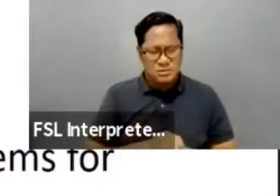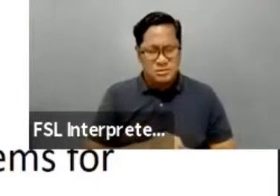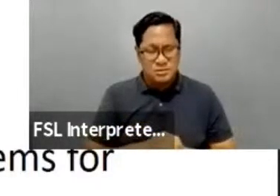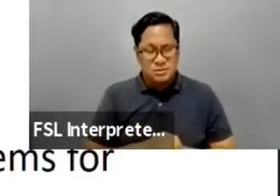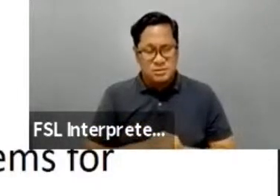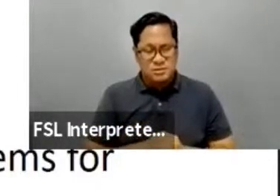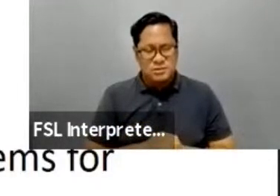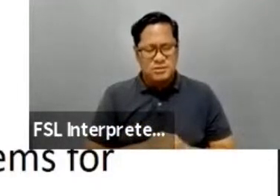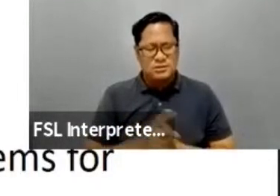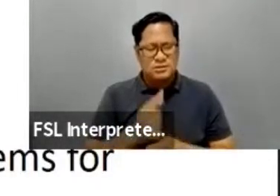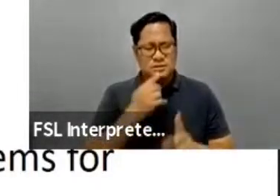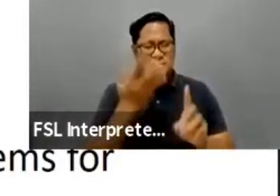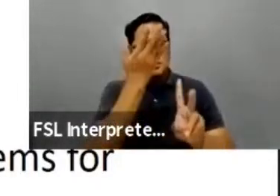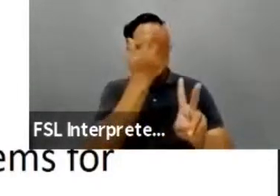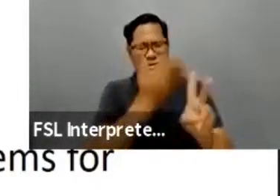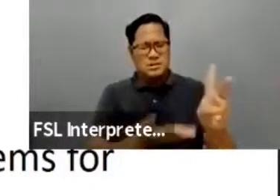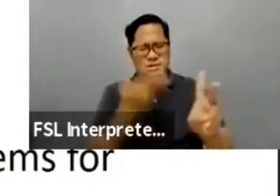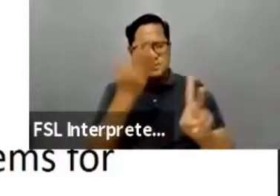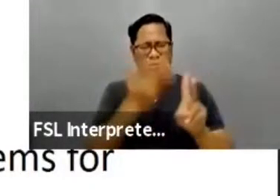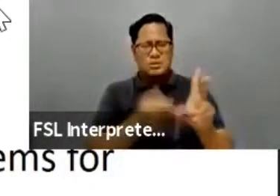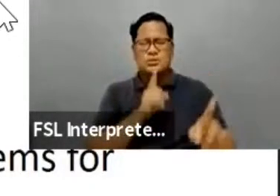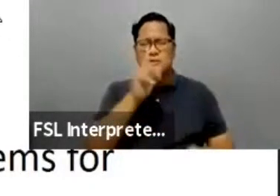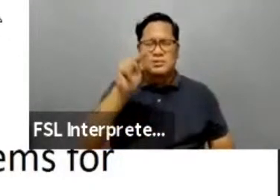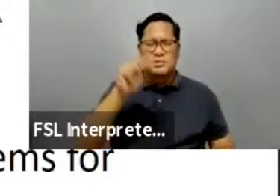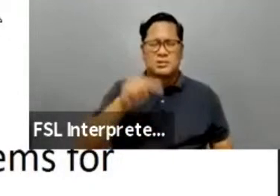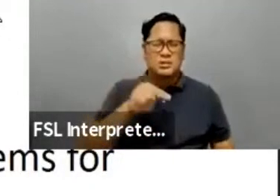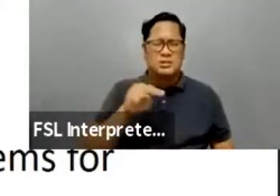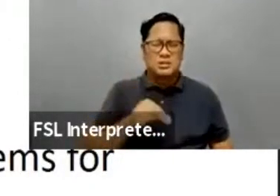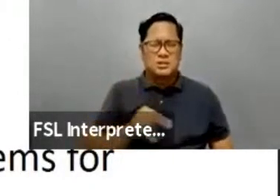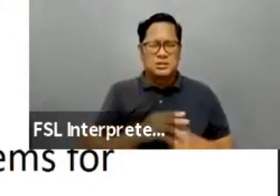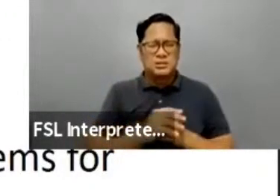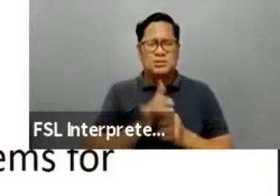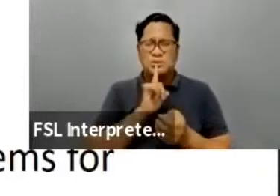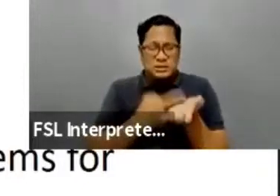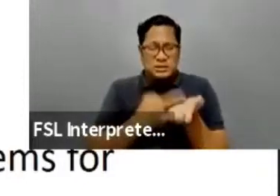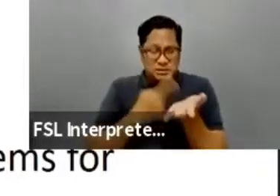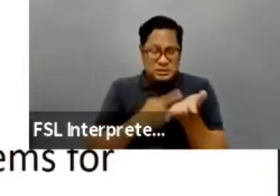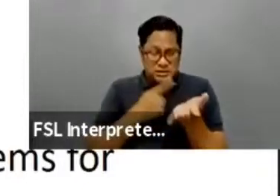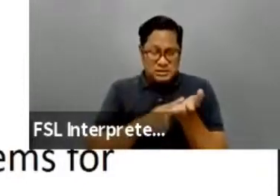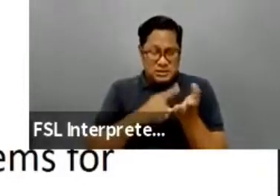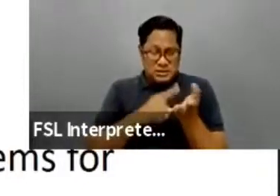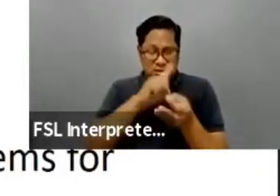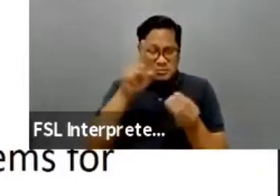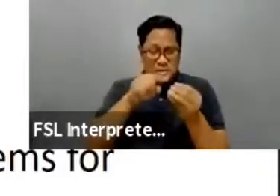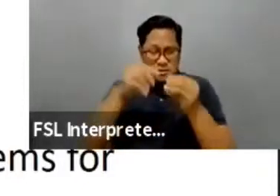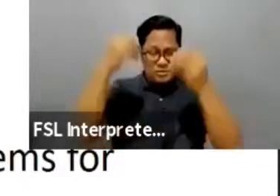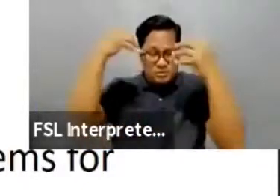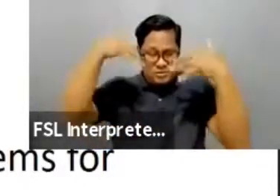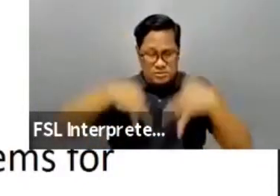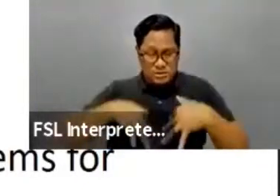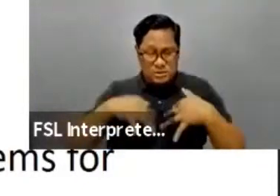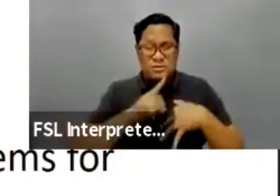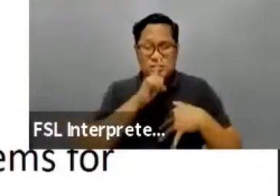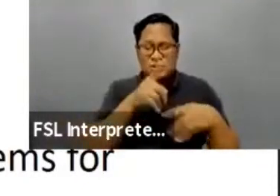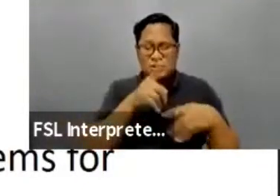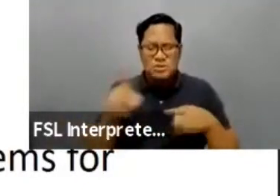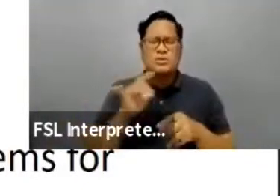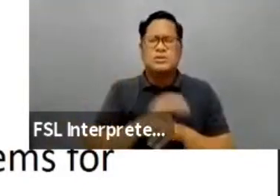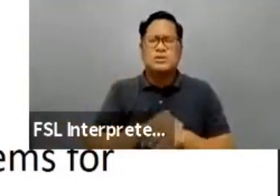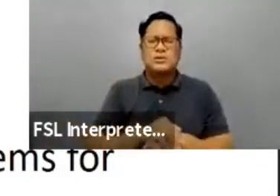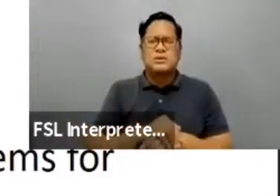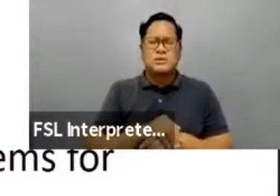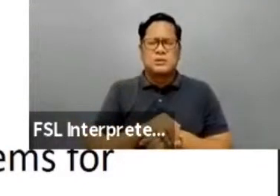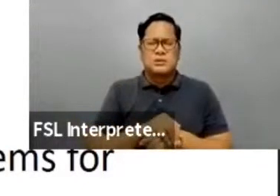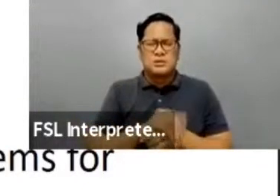These are the things that we will need to do. So if you're talking about a platform that we could do, I put this all in a table